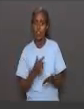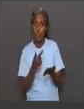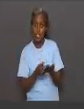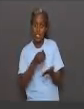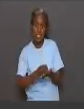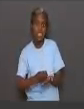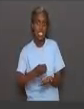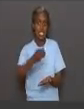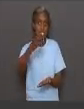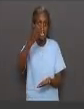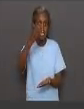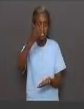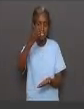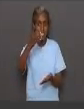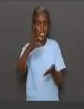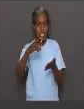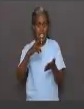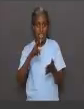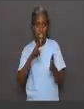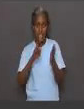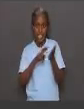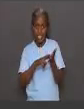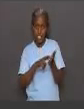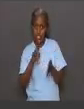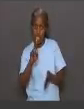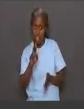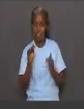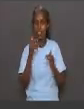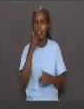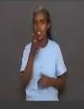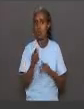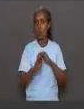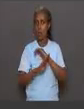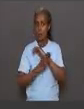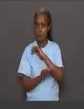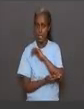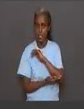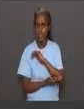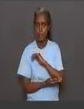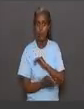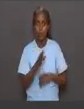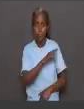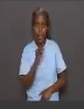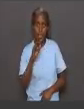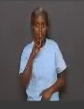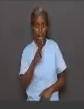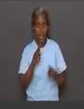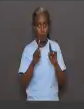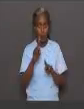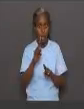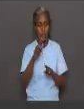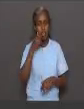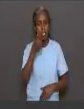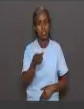For this cylinder, the region R is called the base, and